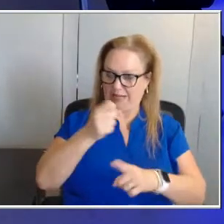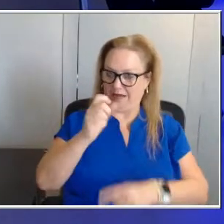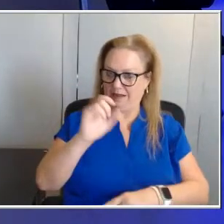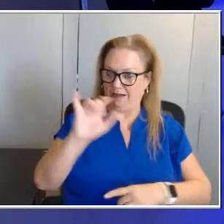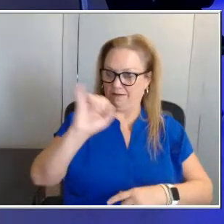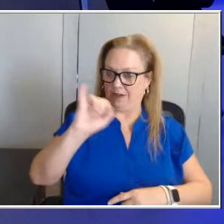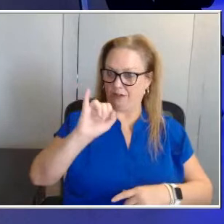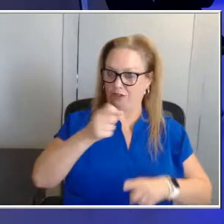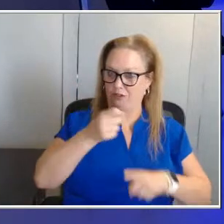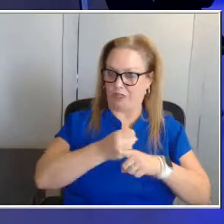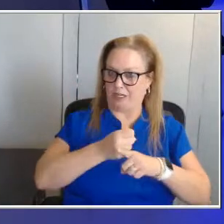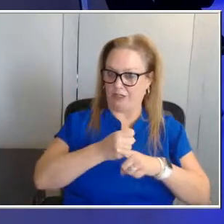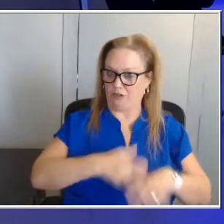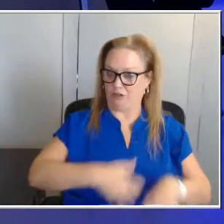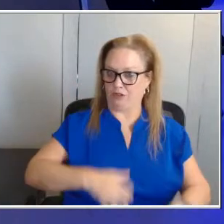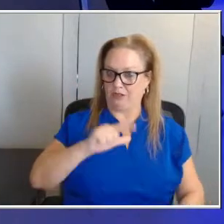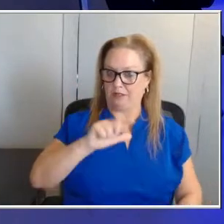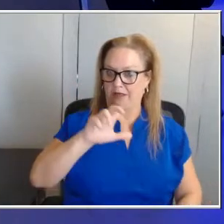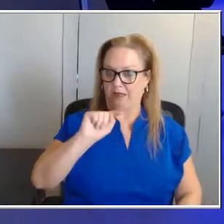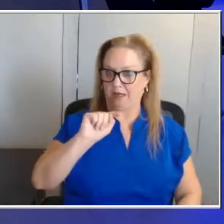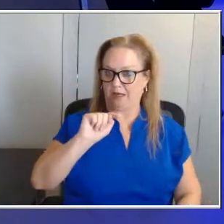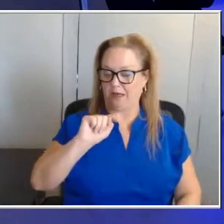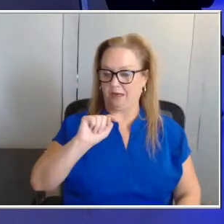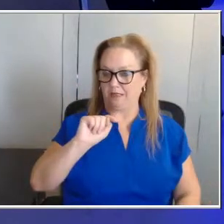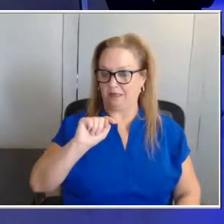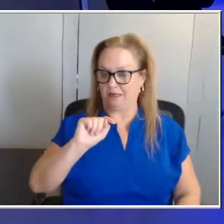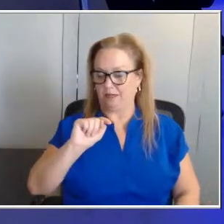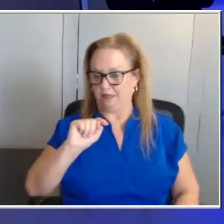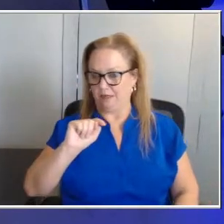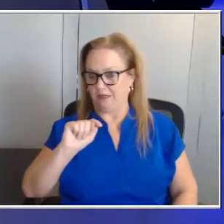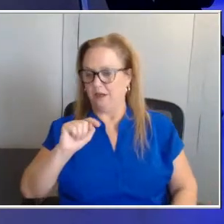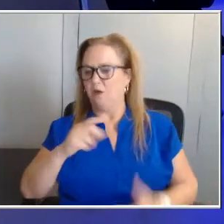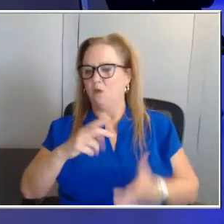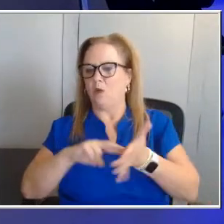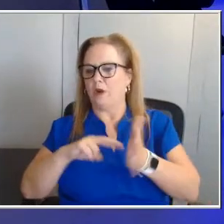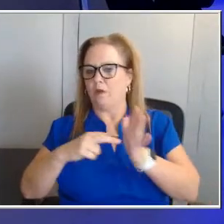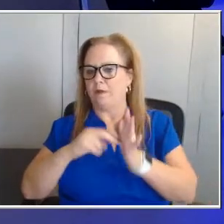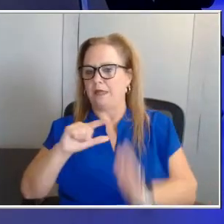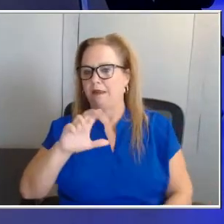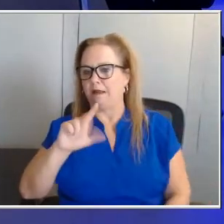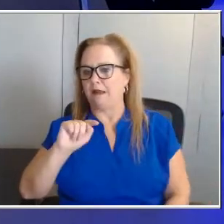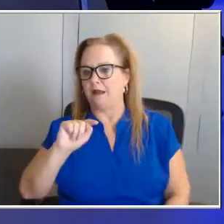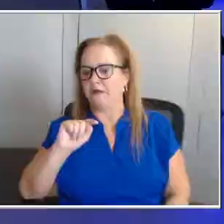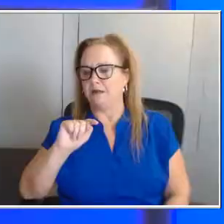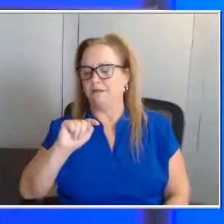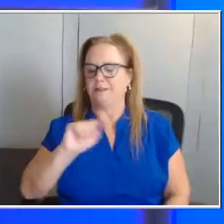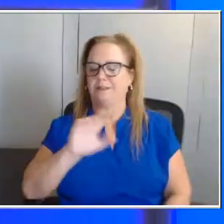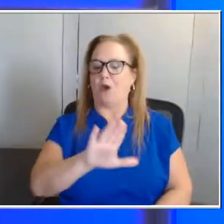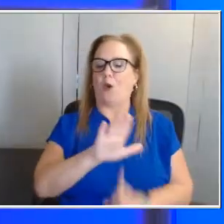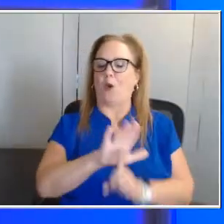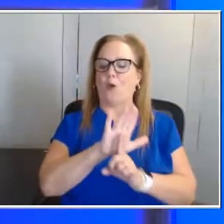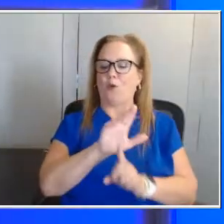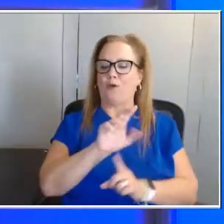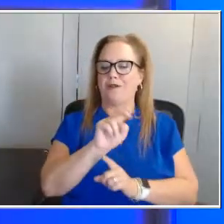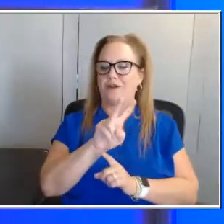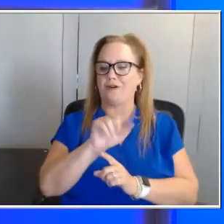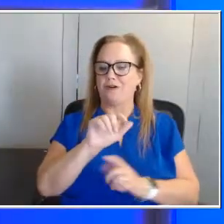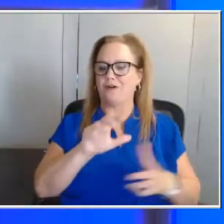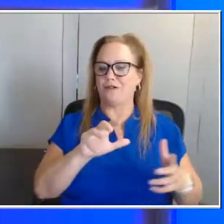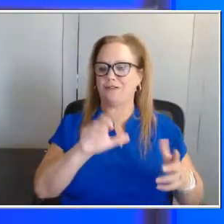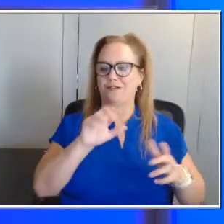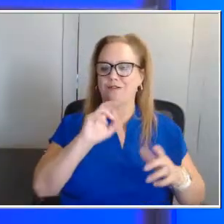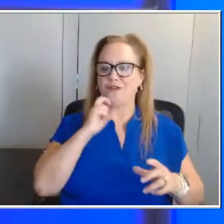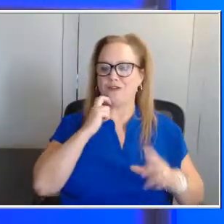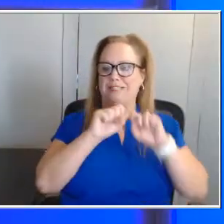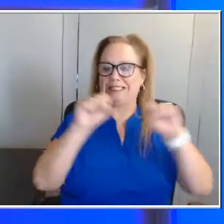nervous system? And actually, you probably need to talk to us a little bit about what we mean when we say the gut's own nervous system. So the GI tract